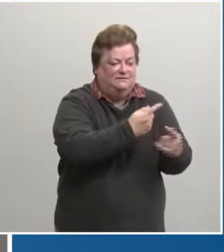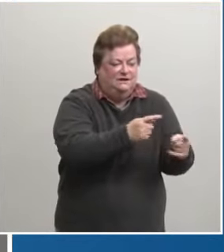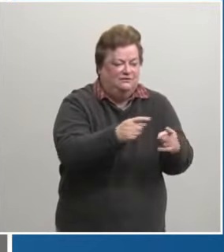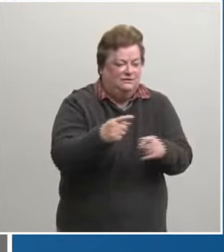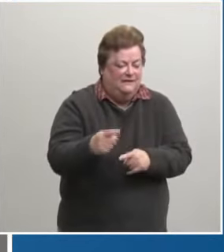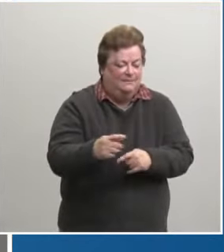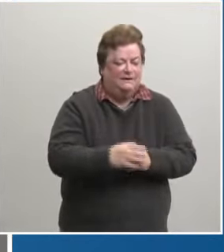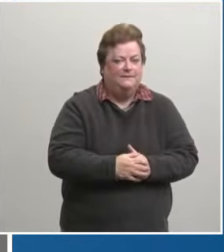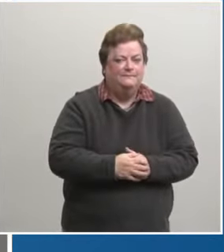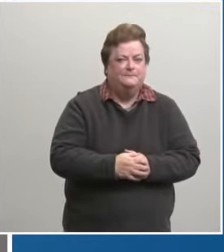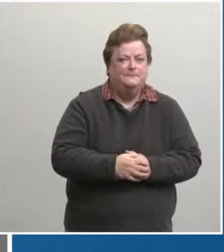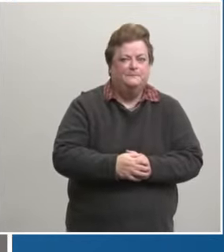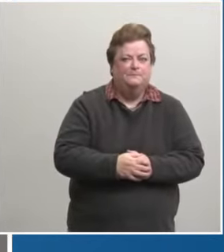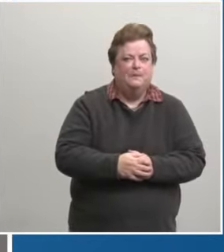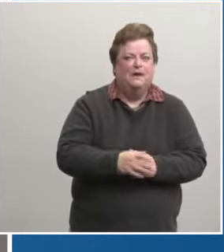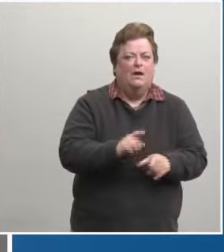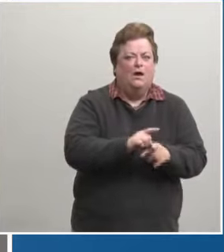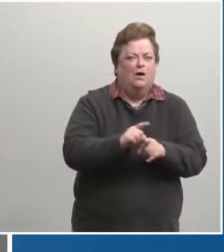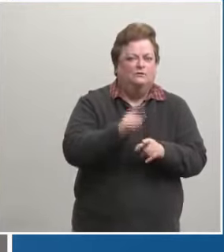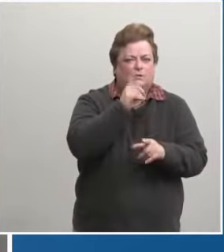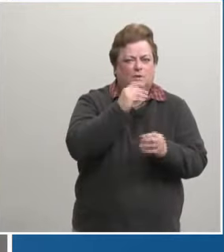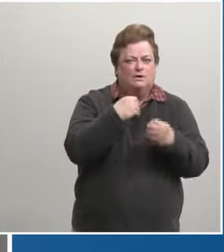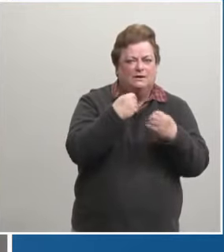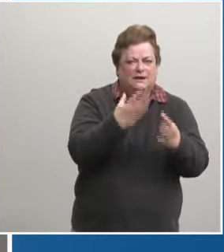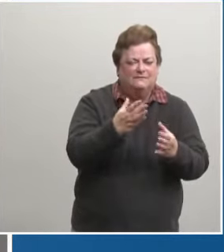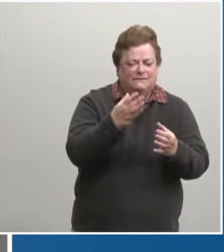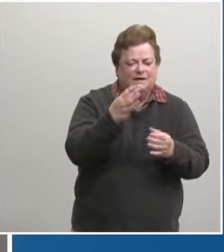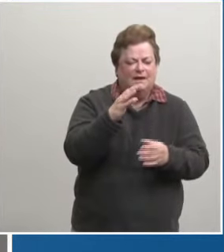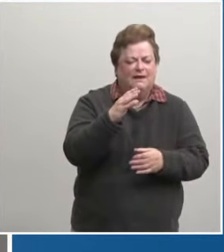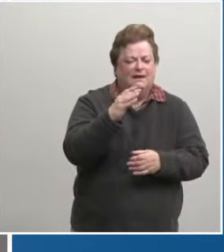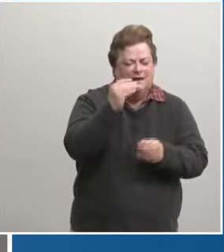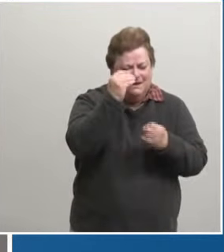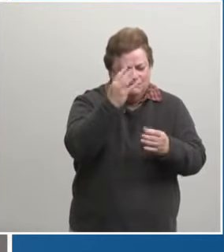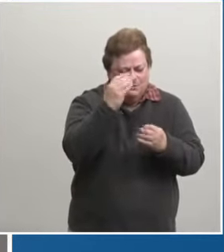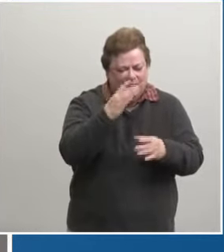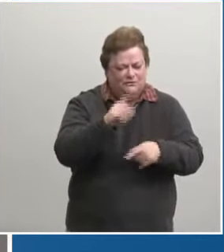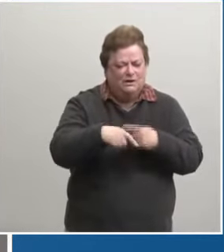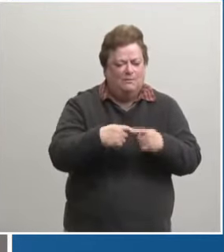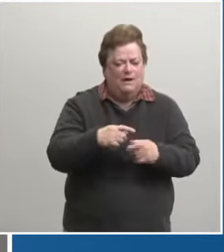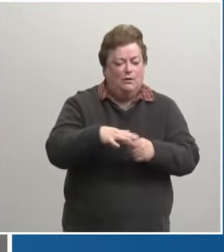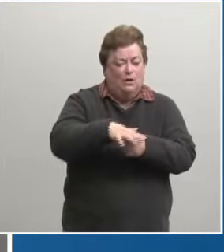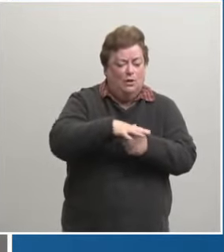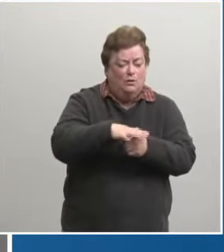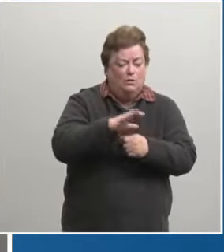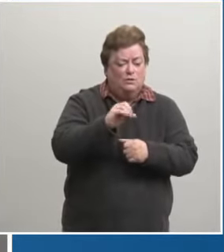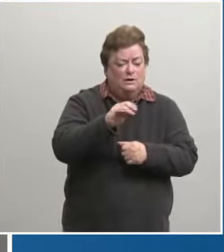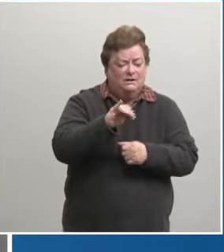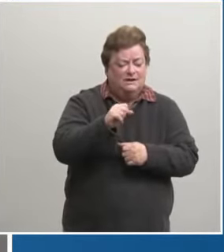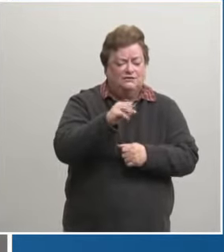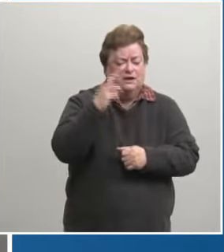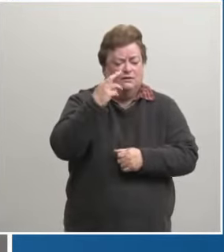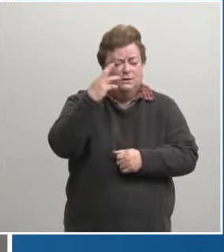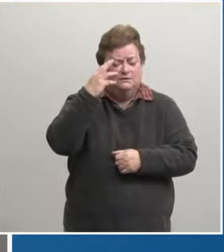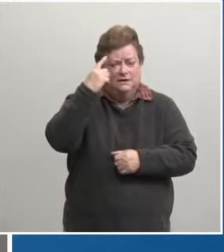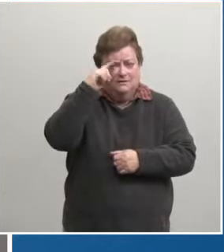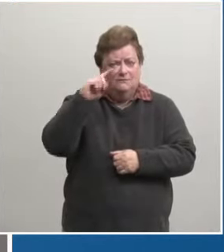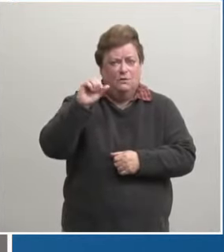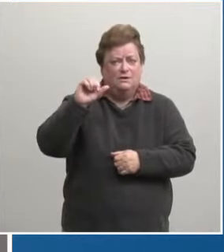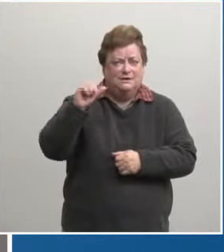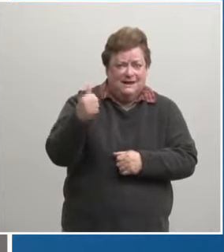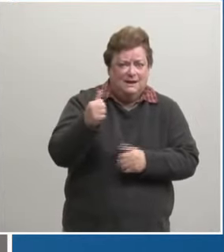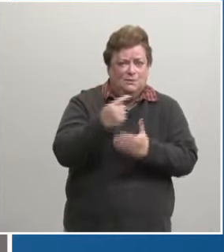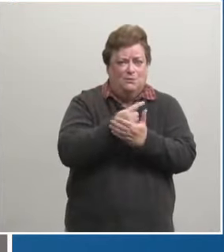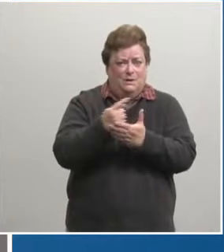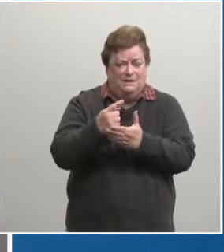arrive. She will also provide an update on local conditions and the reasons why, after 10 weeks in the